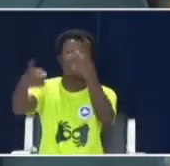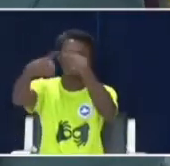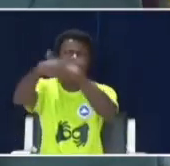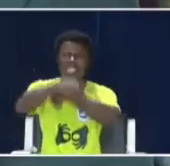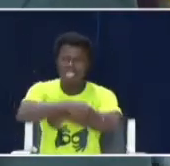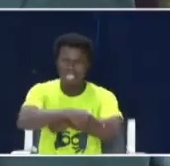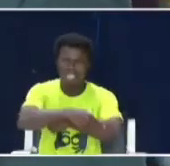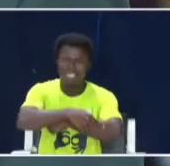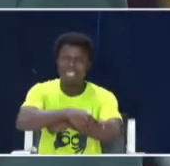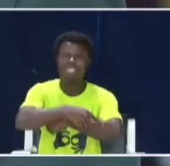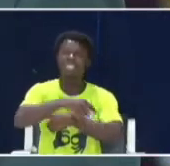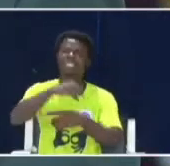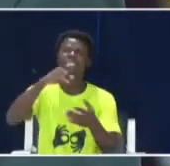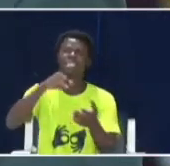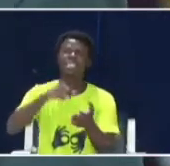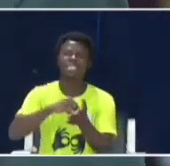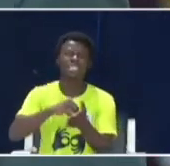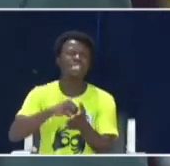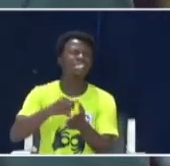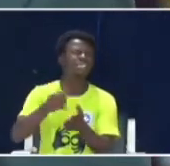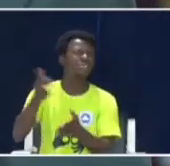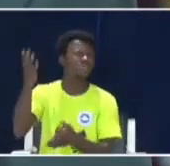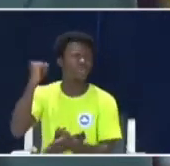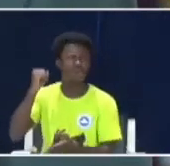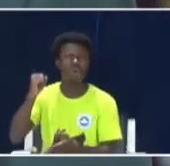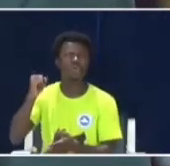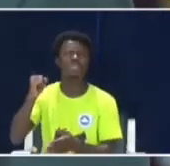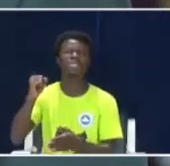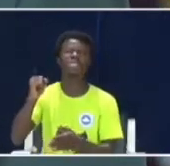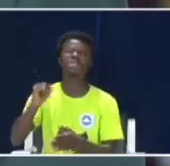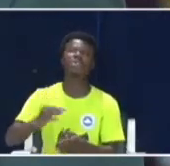it was forward ever, backward